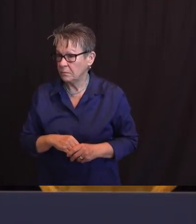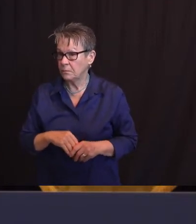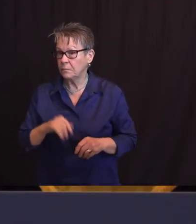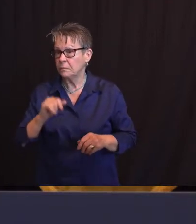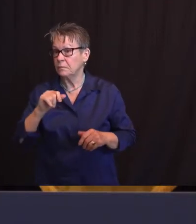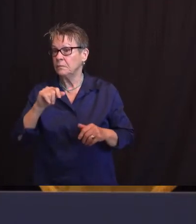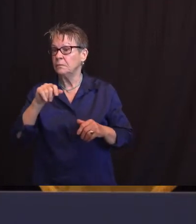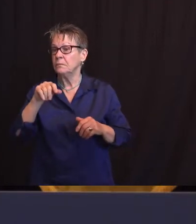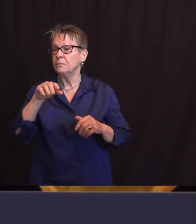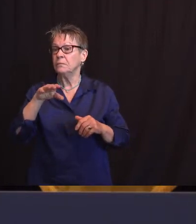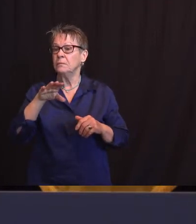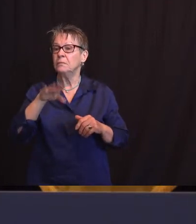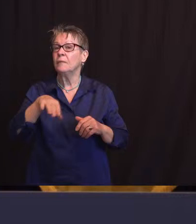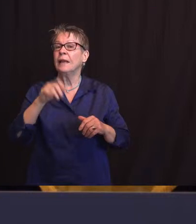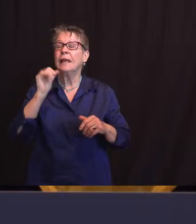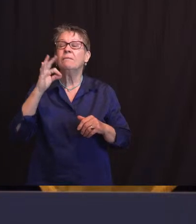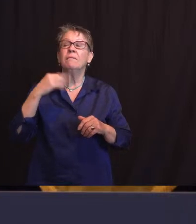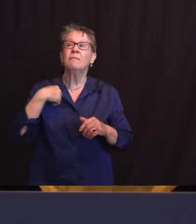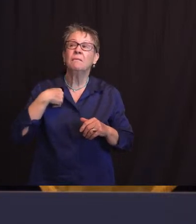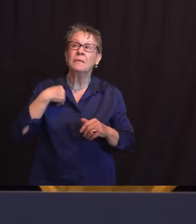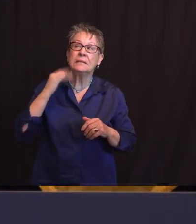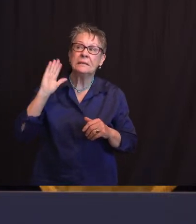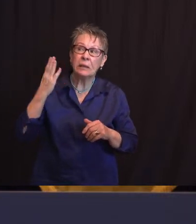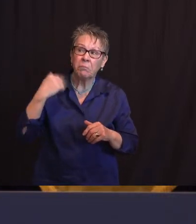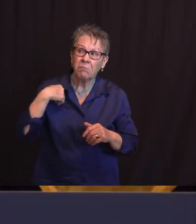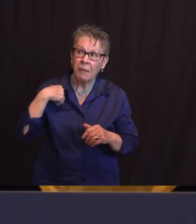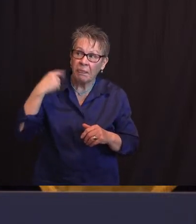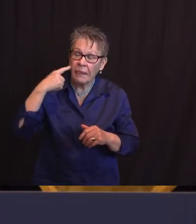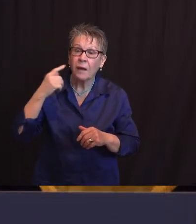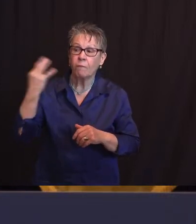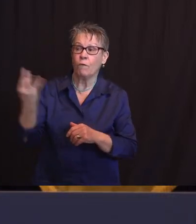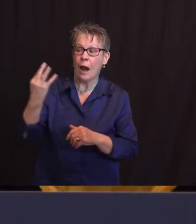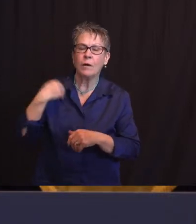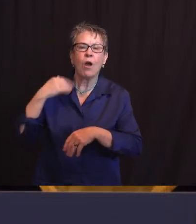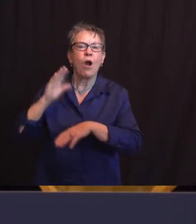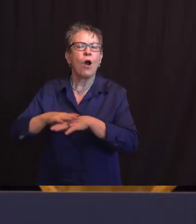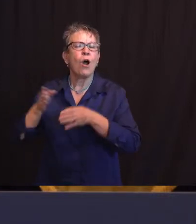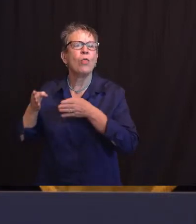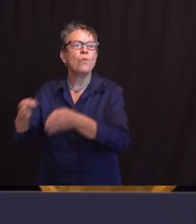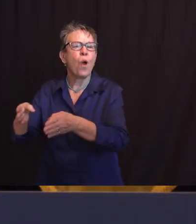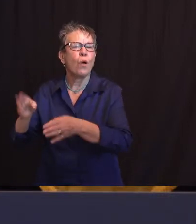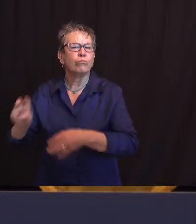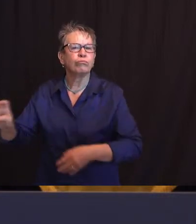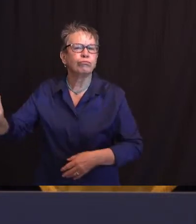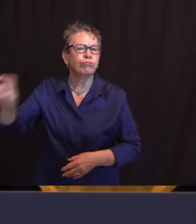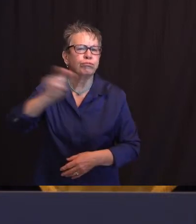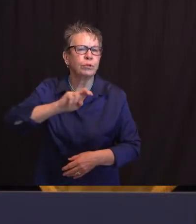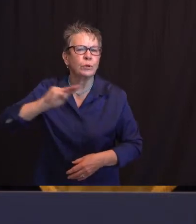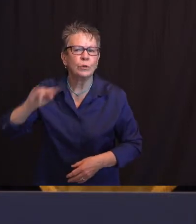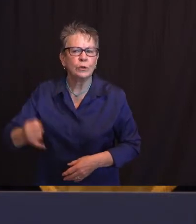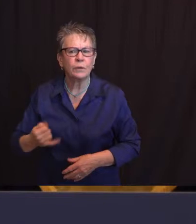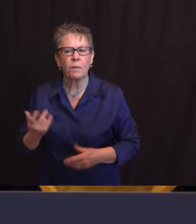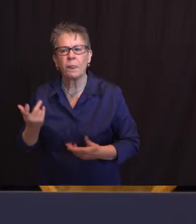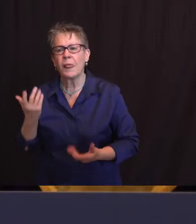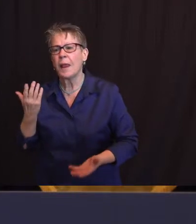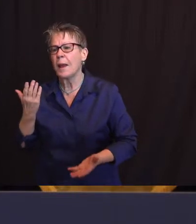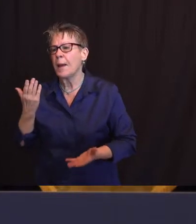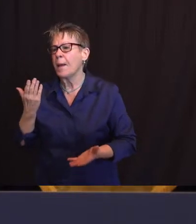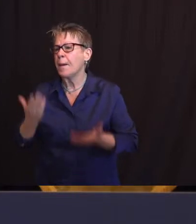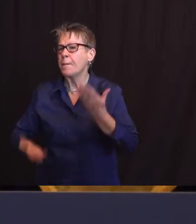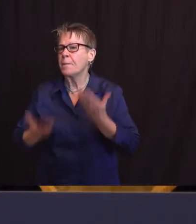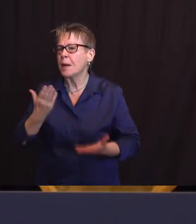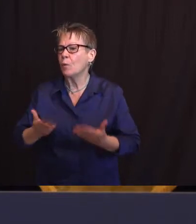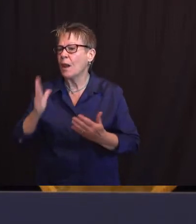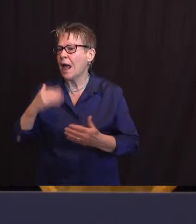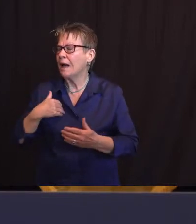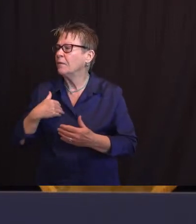Friday. And we'll hopefully, given the time of day that occurs, we'll hopefully have COVID numbers to report to you. So with